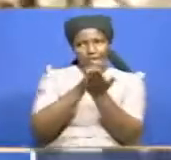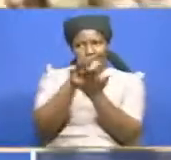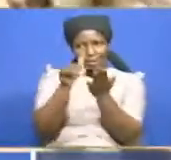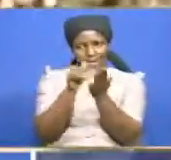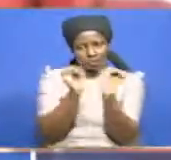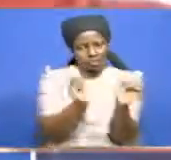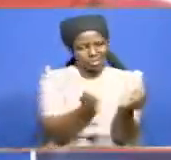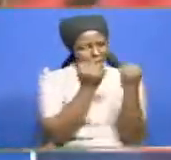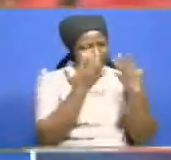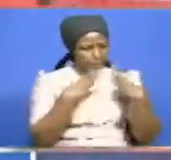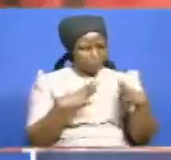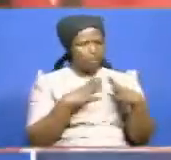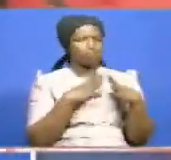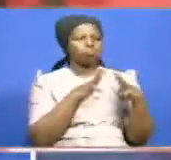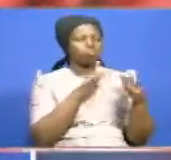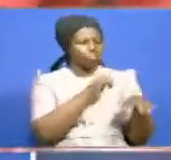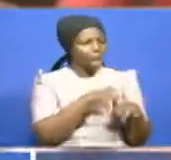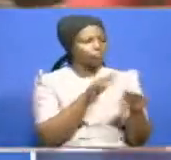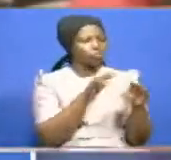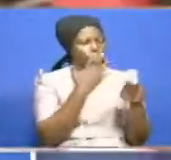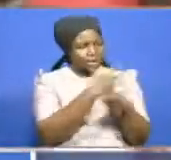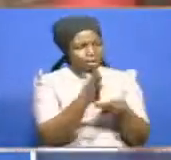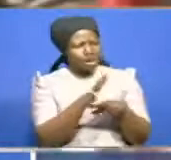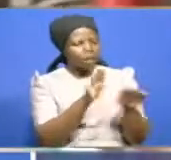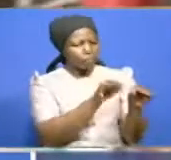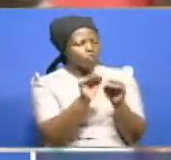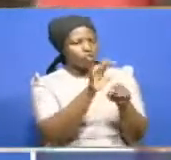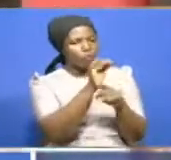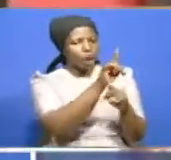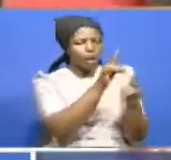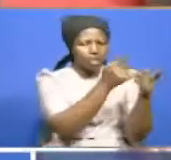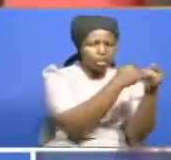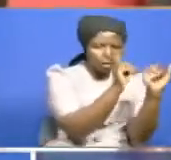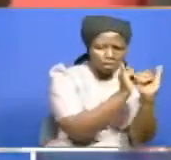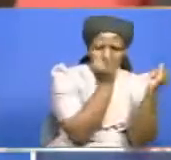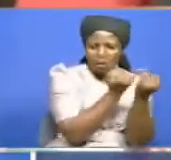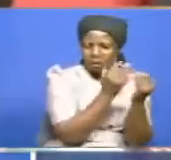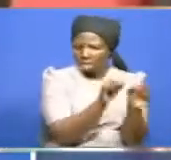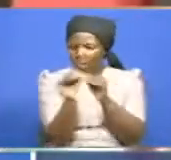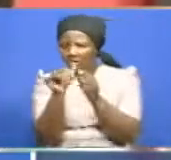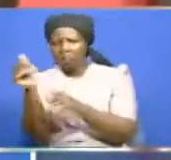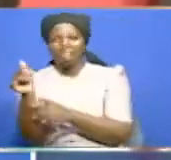time wasted moving from one institution to another.